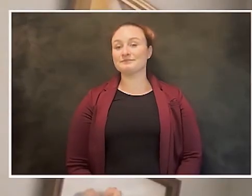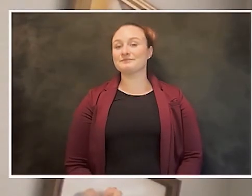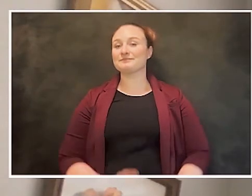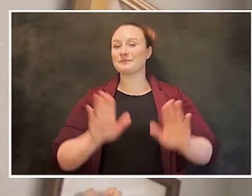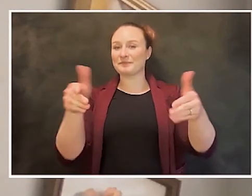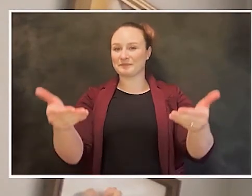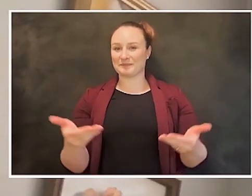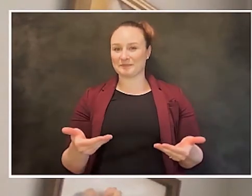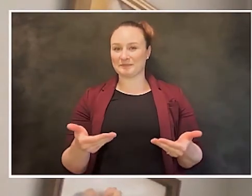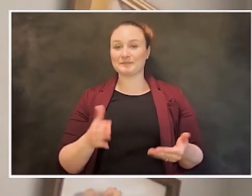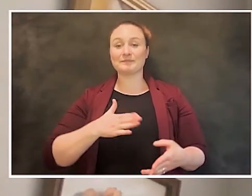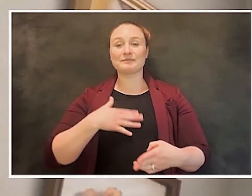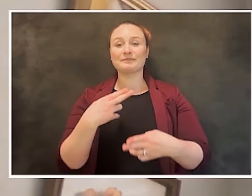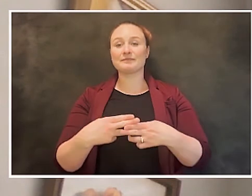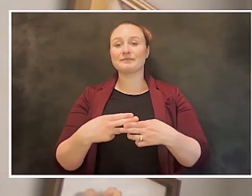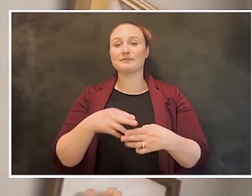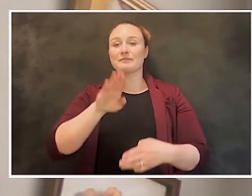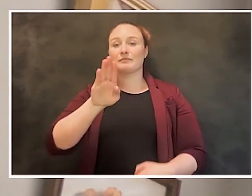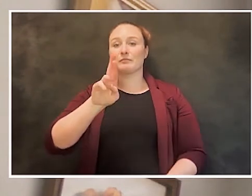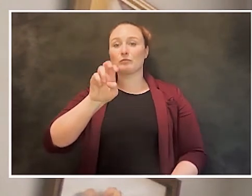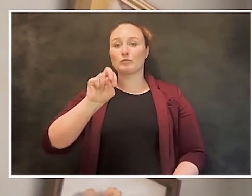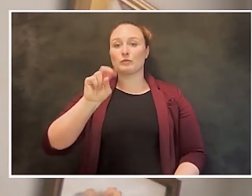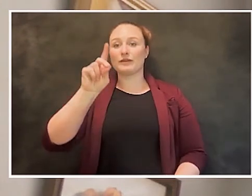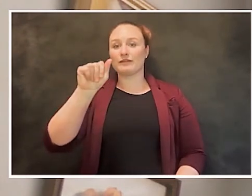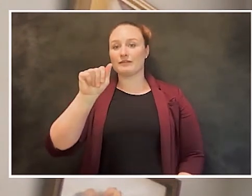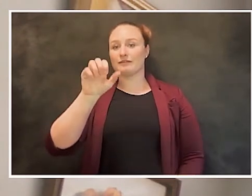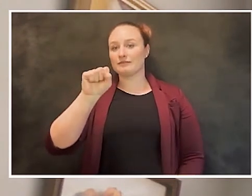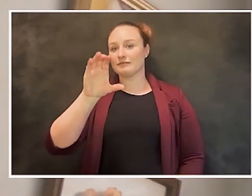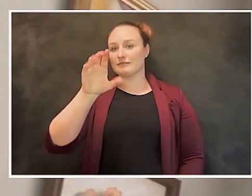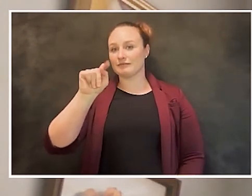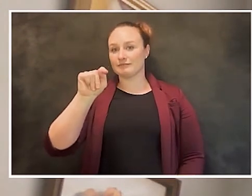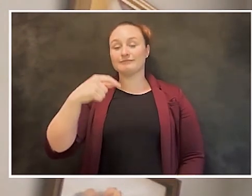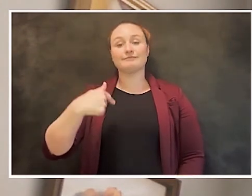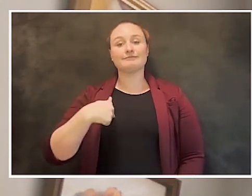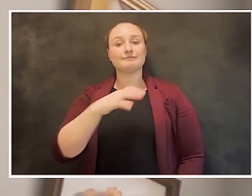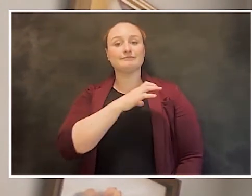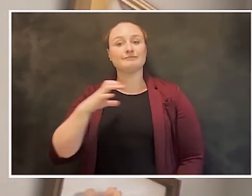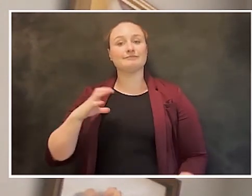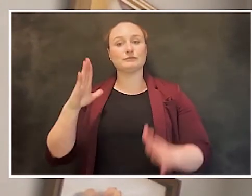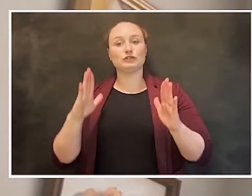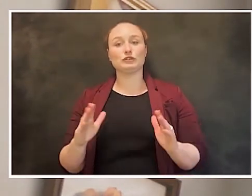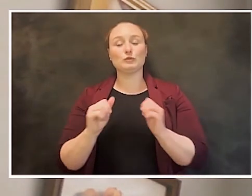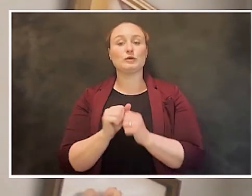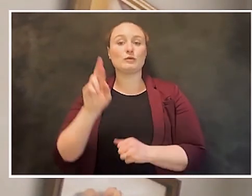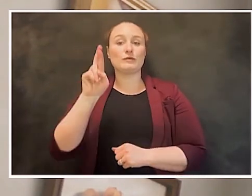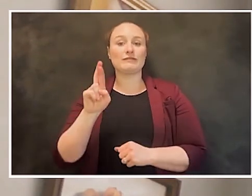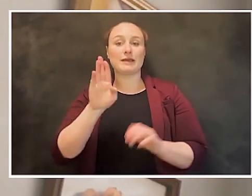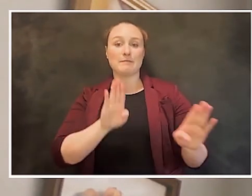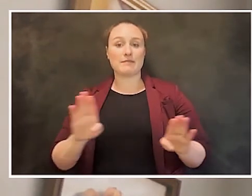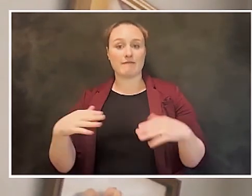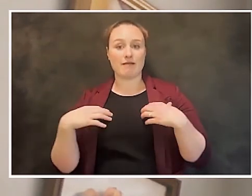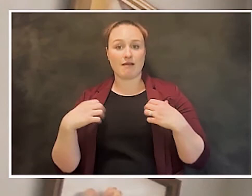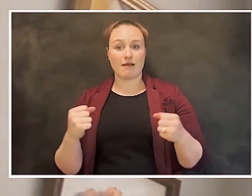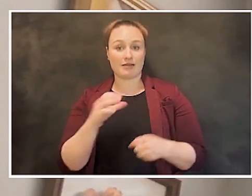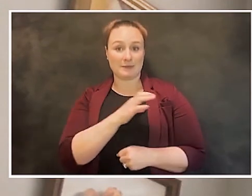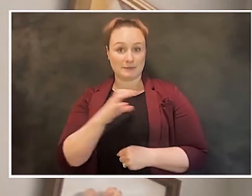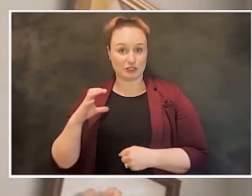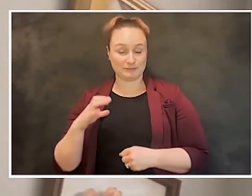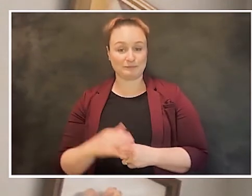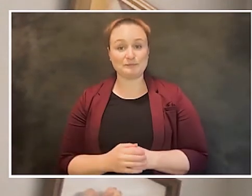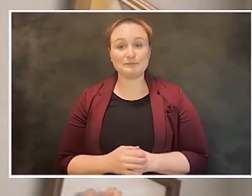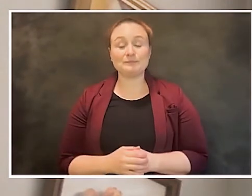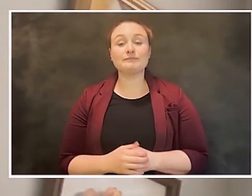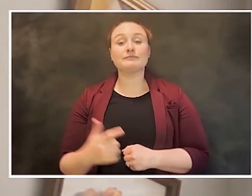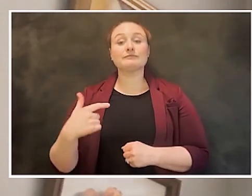Welcome. My name is Brenda Scott, and I am a commissioner with the Riverside County Behavioral Health Commission. The Behavioral Health Commission is